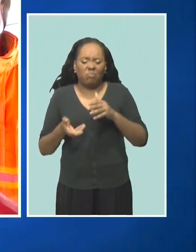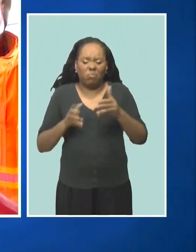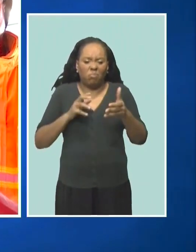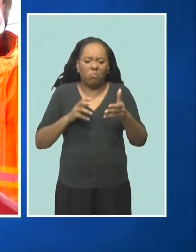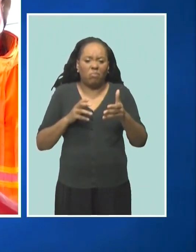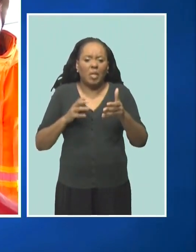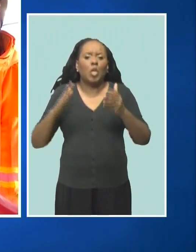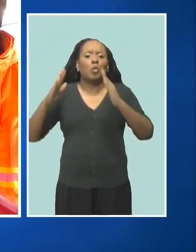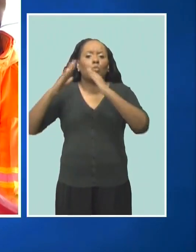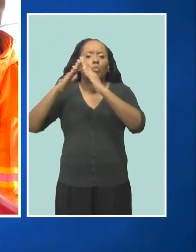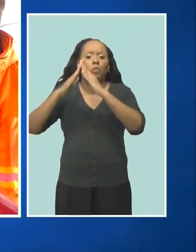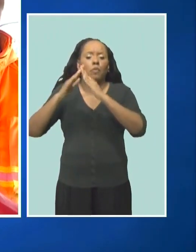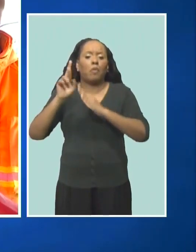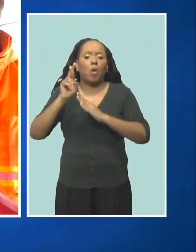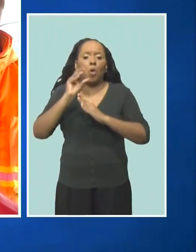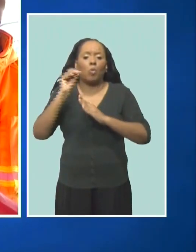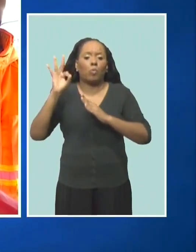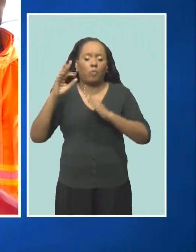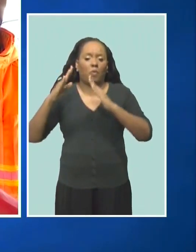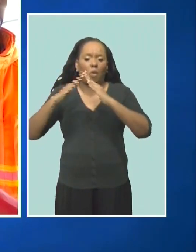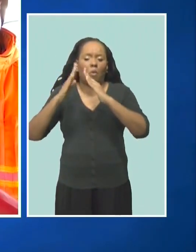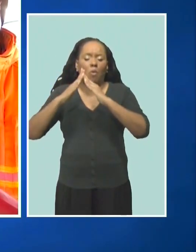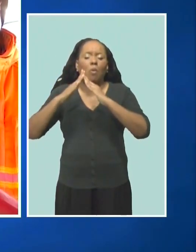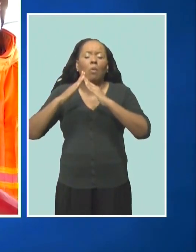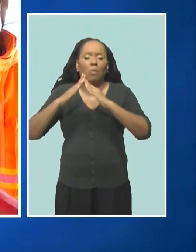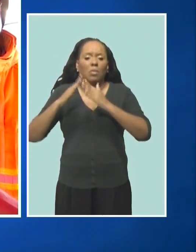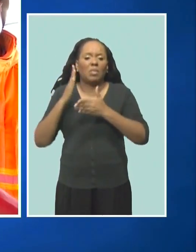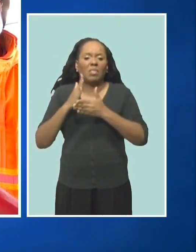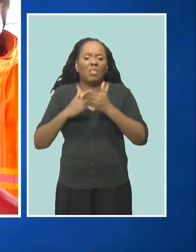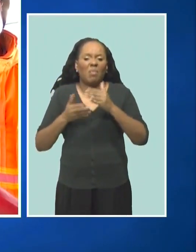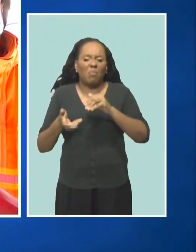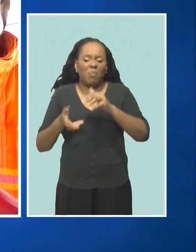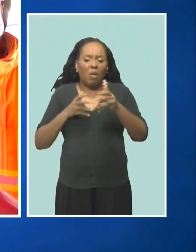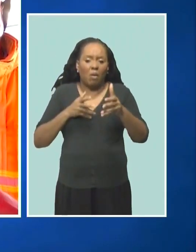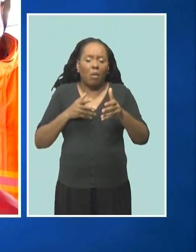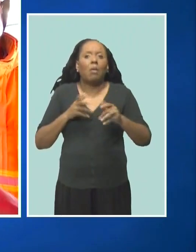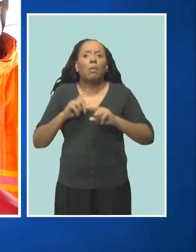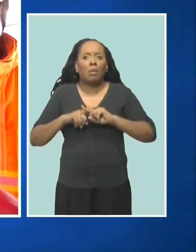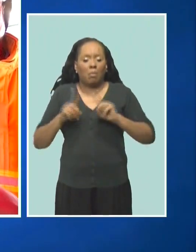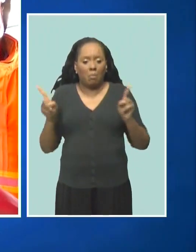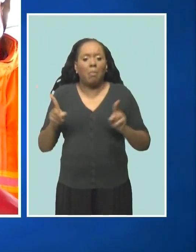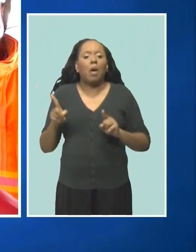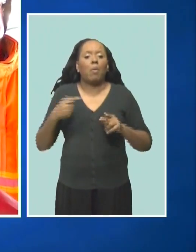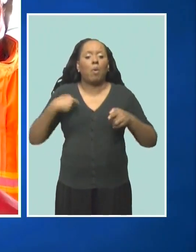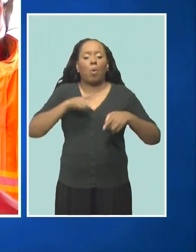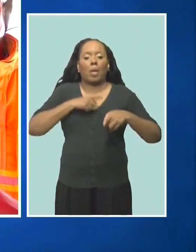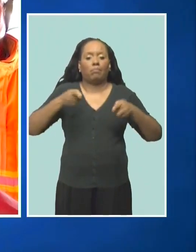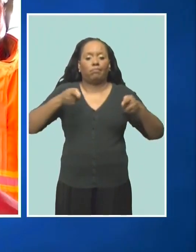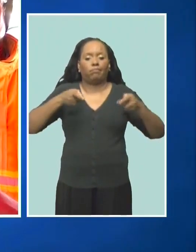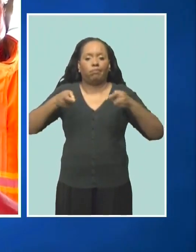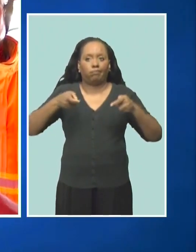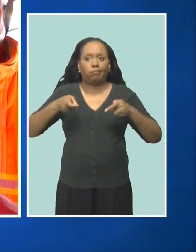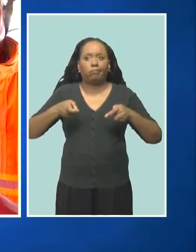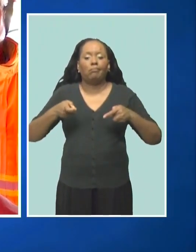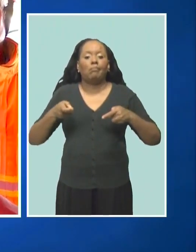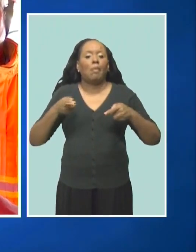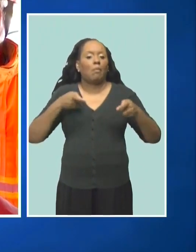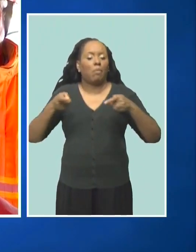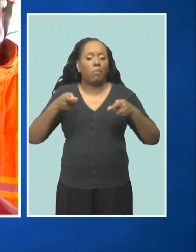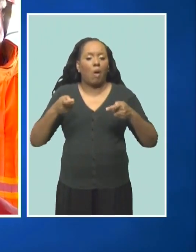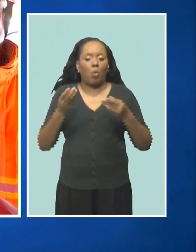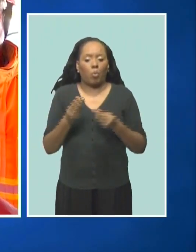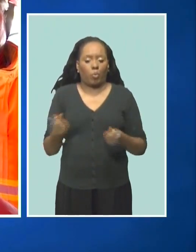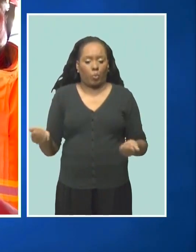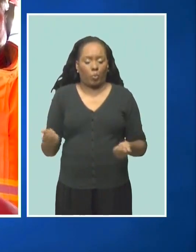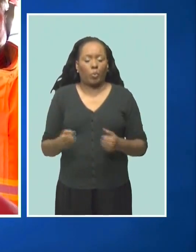very early by the officers. The fire was coming from the roof. We attacked that from inside and on outside, and that was brought under control and